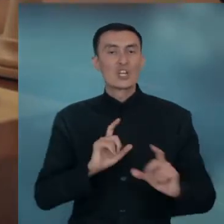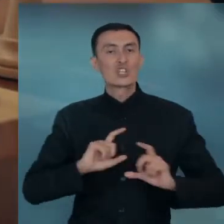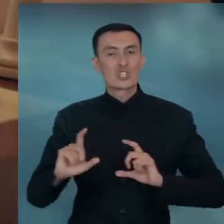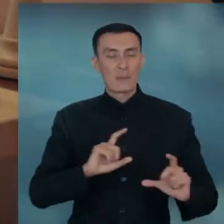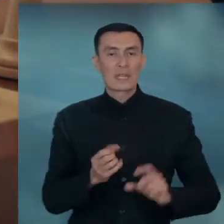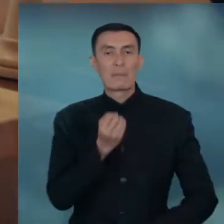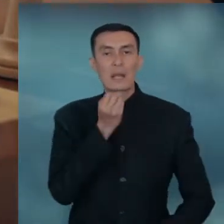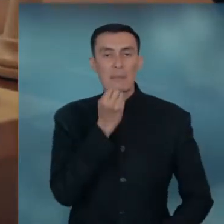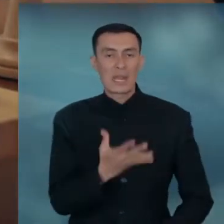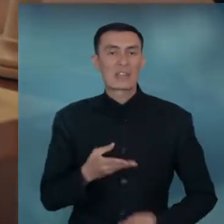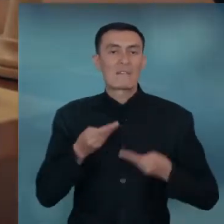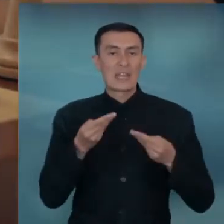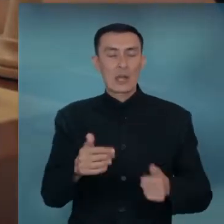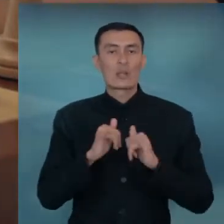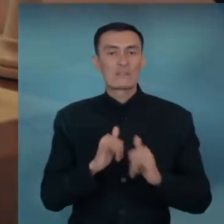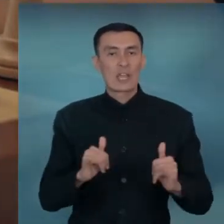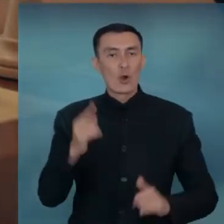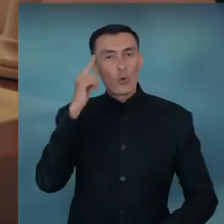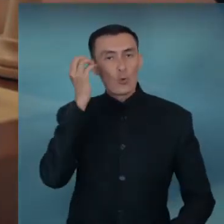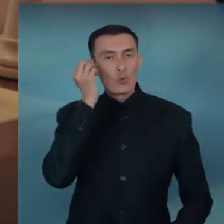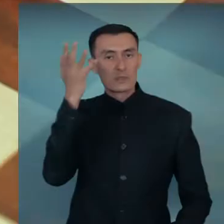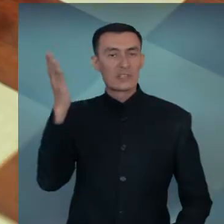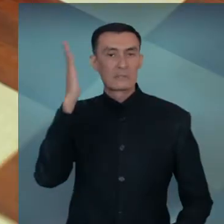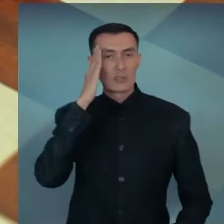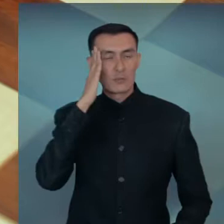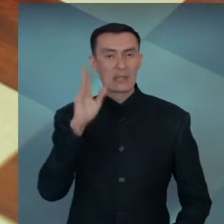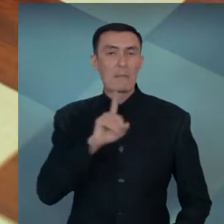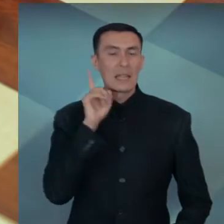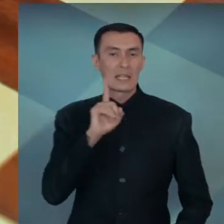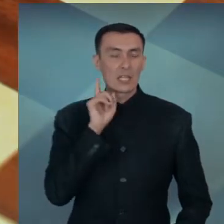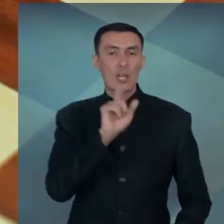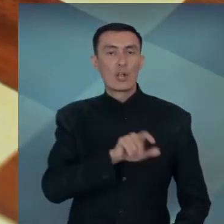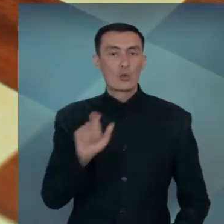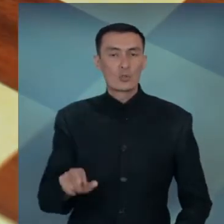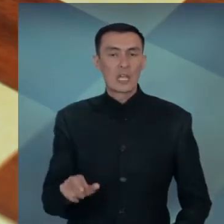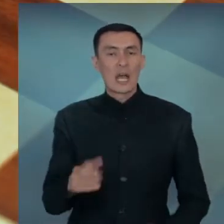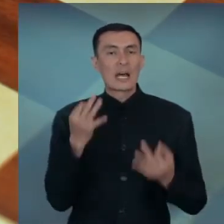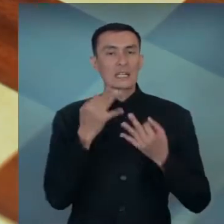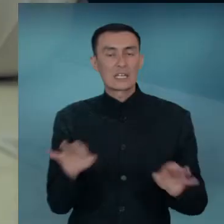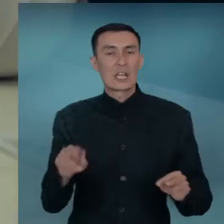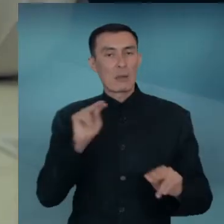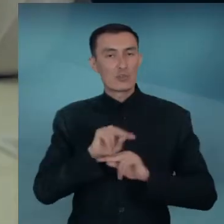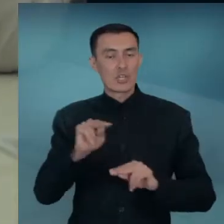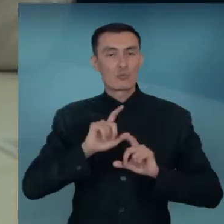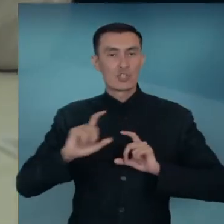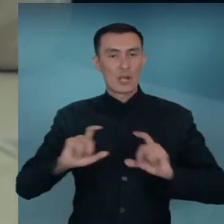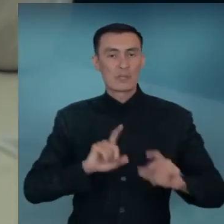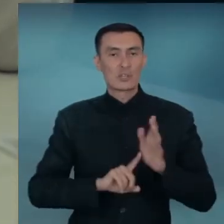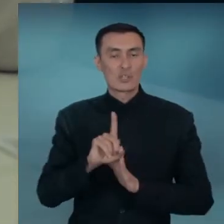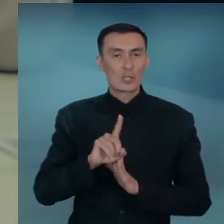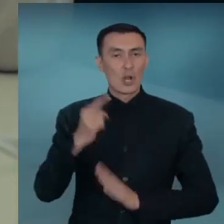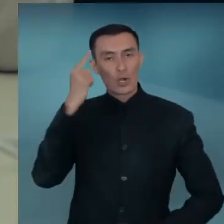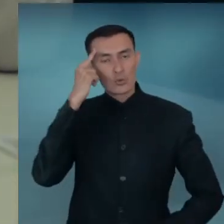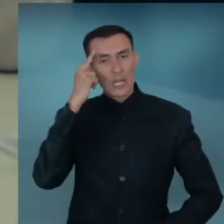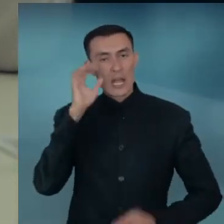Chess has a positive effect on the mental abilities development. Young people who want to study chess start to rationalize